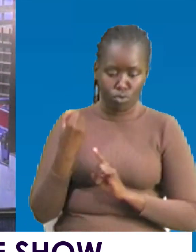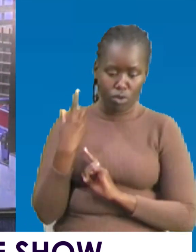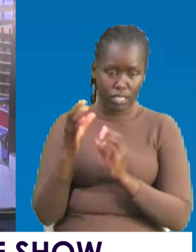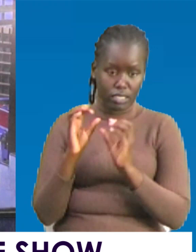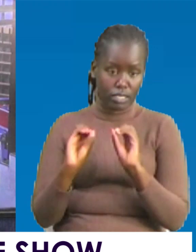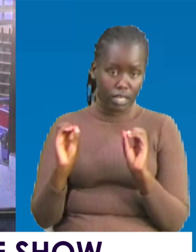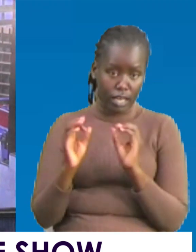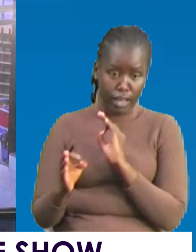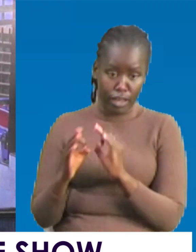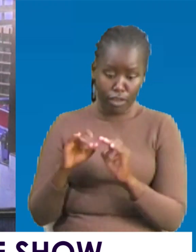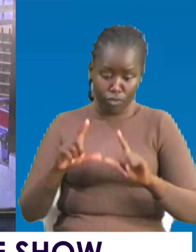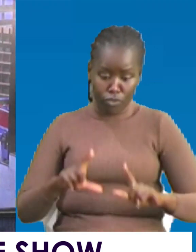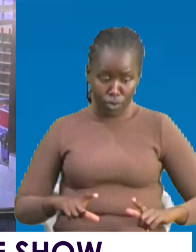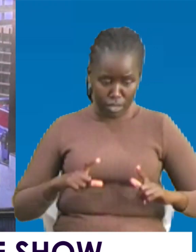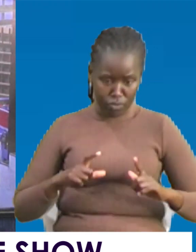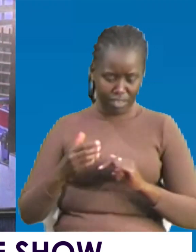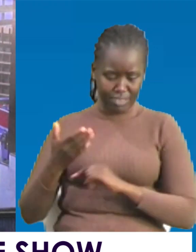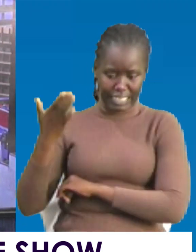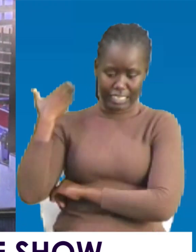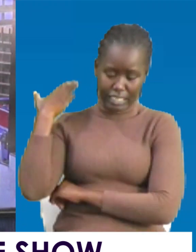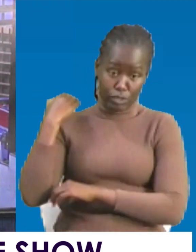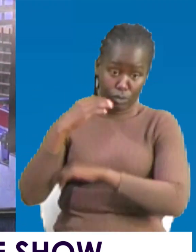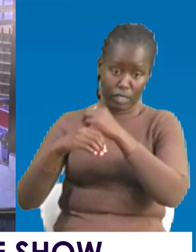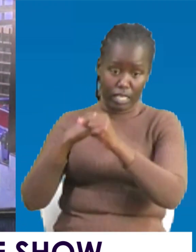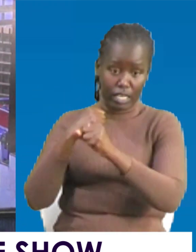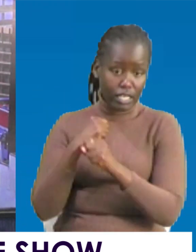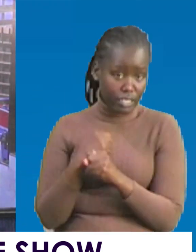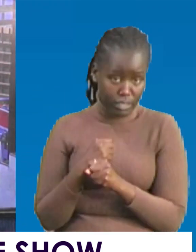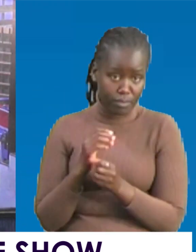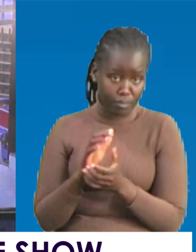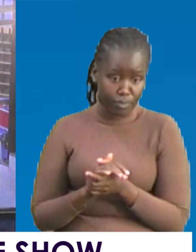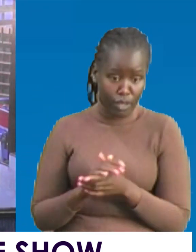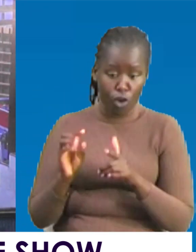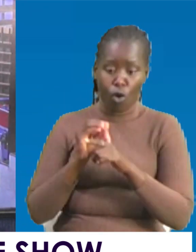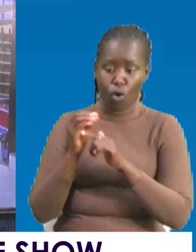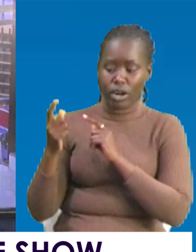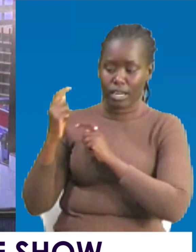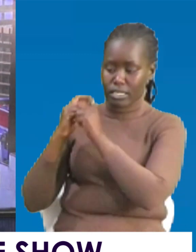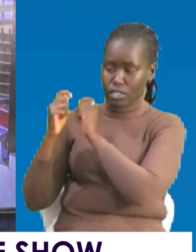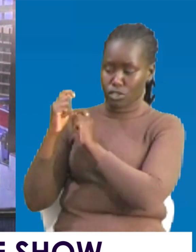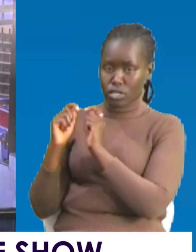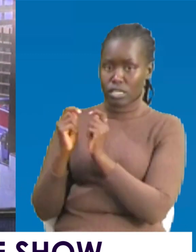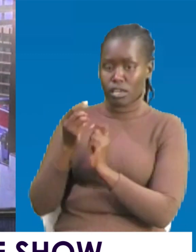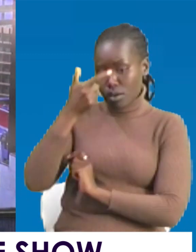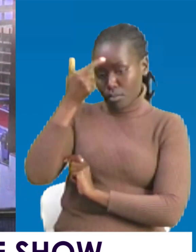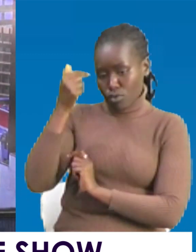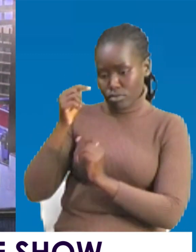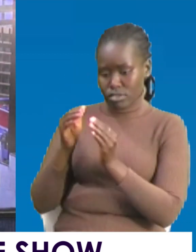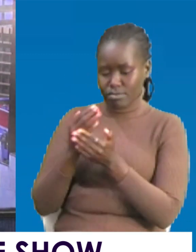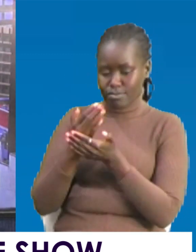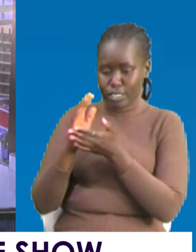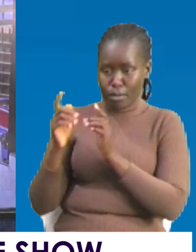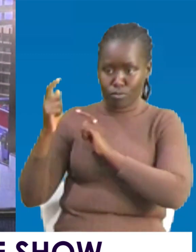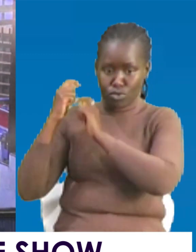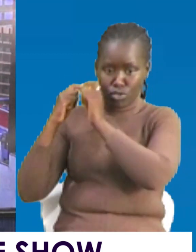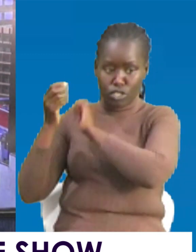just in case you are living in the millennials or in the baby boomers or in traditionalists, because some traditionalists are still here with